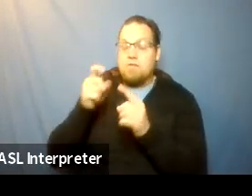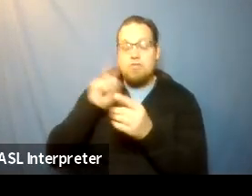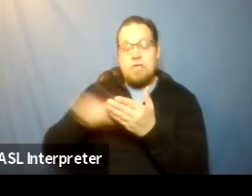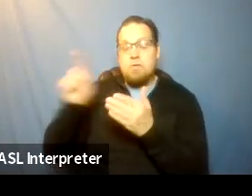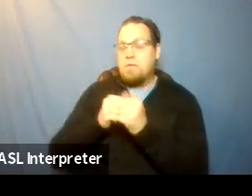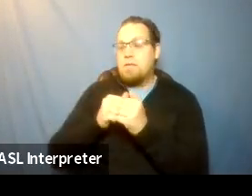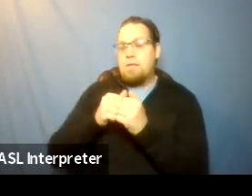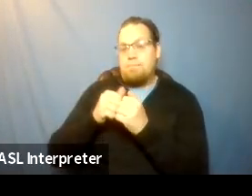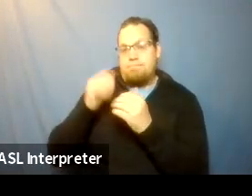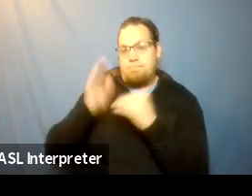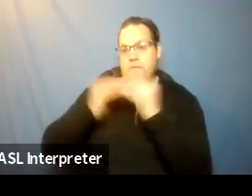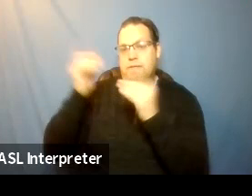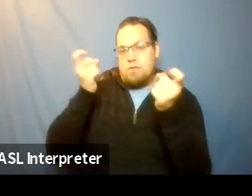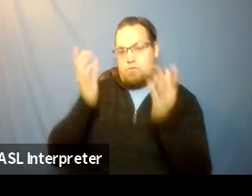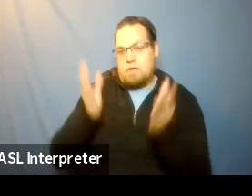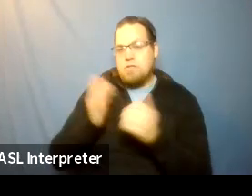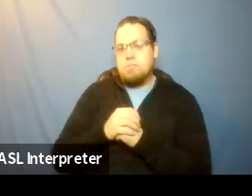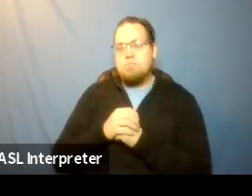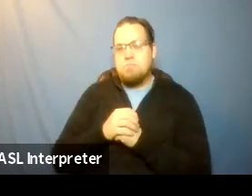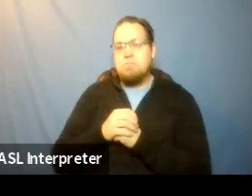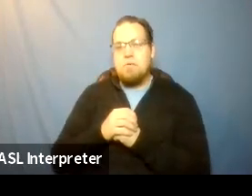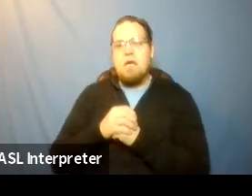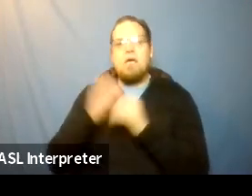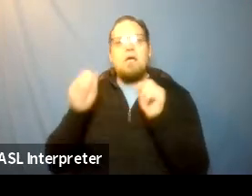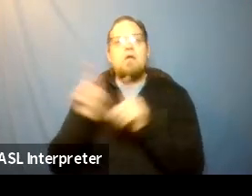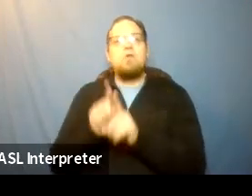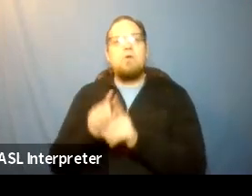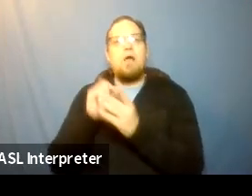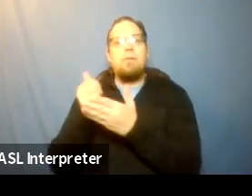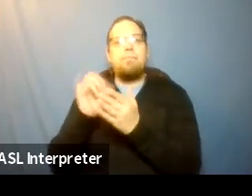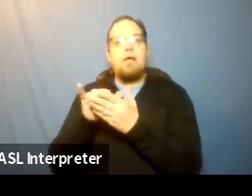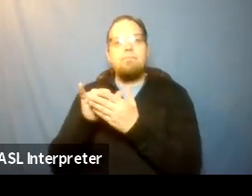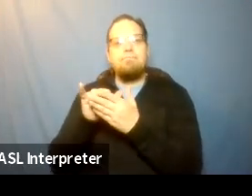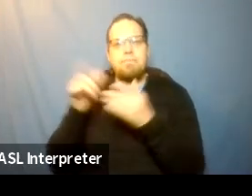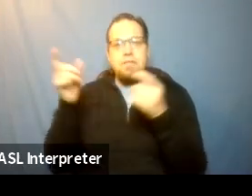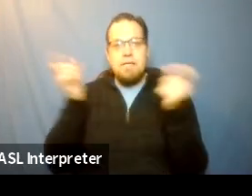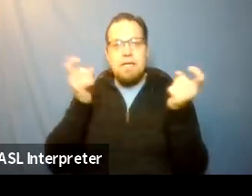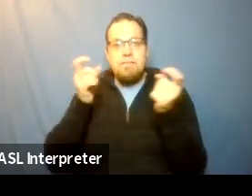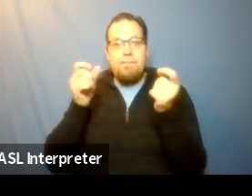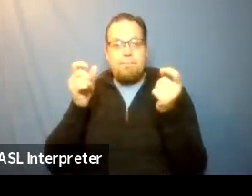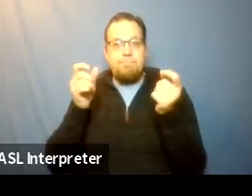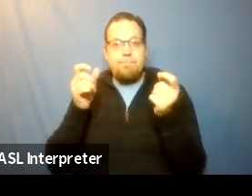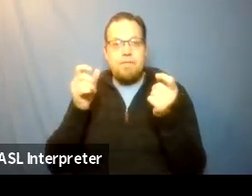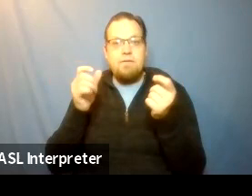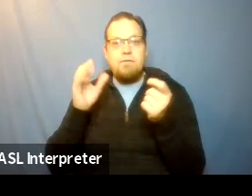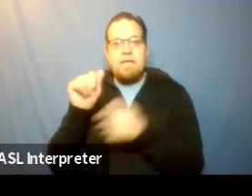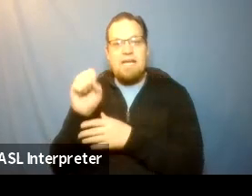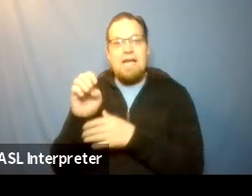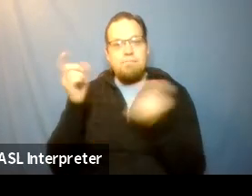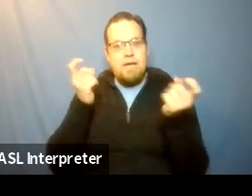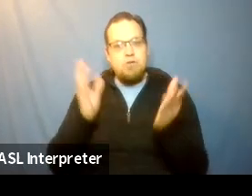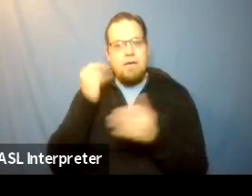administration. They could also help their case manager if they're served through special education, could be helpful for